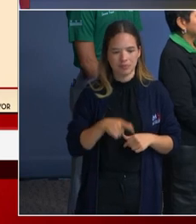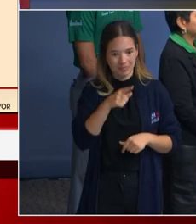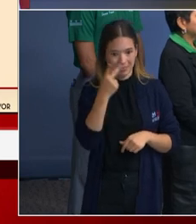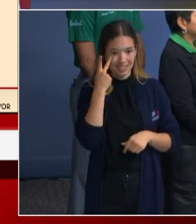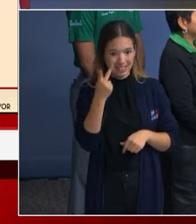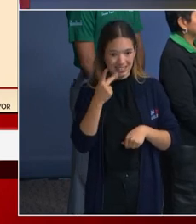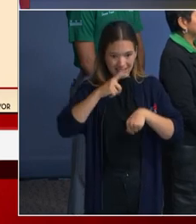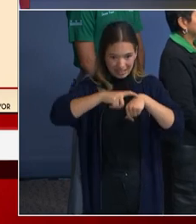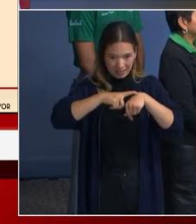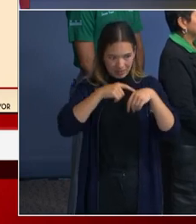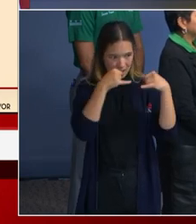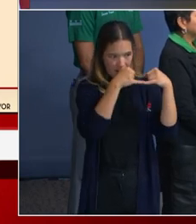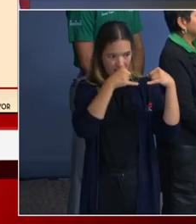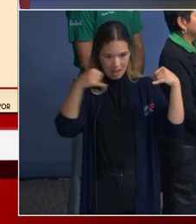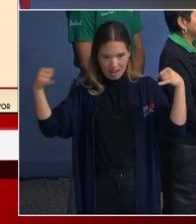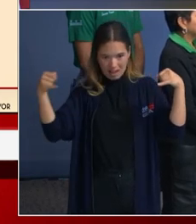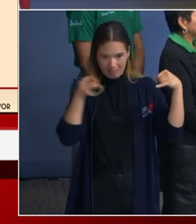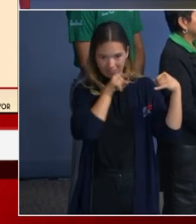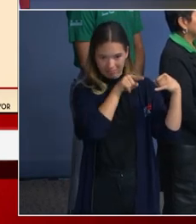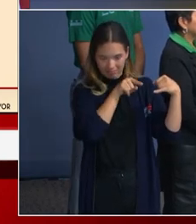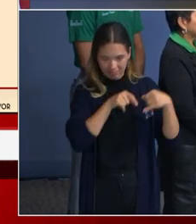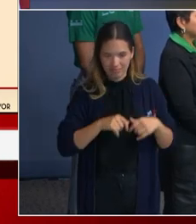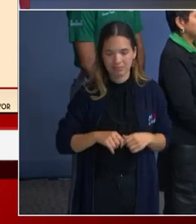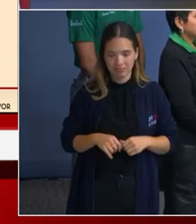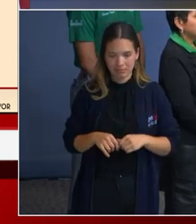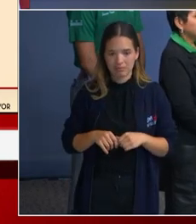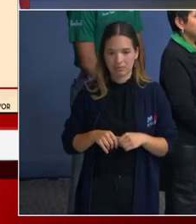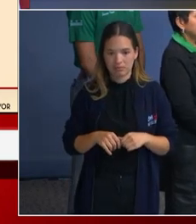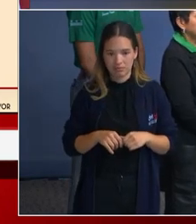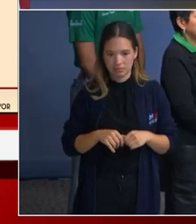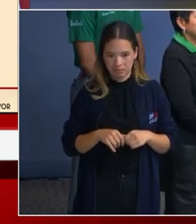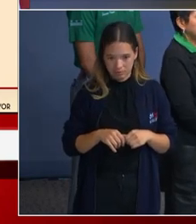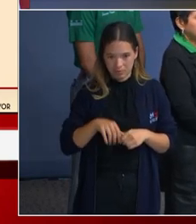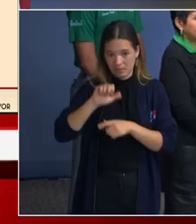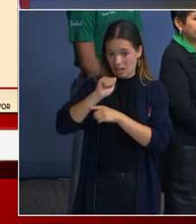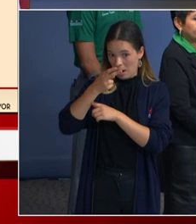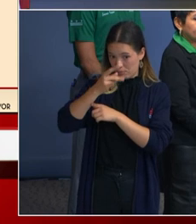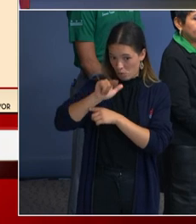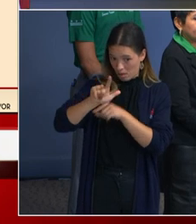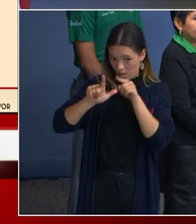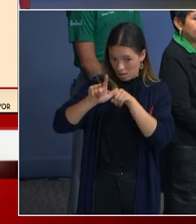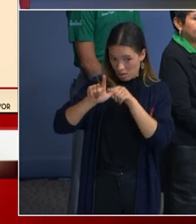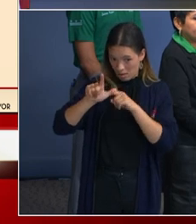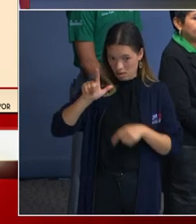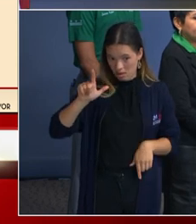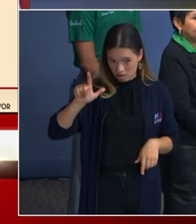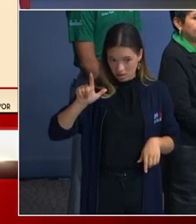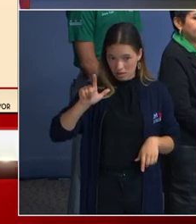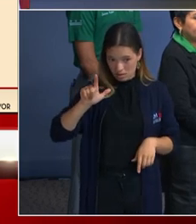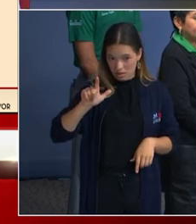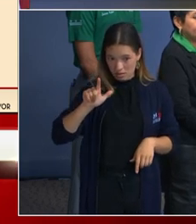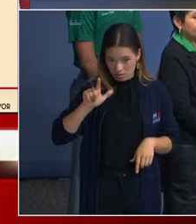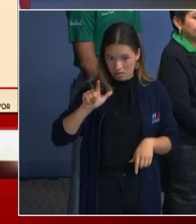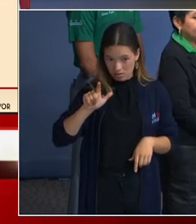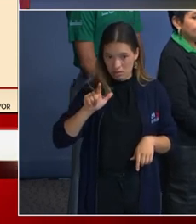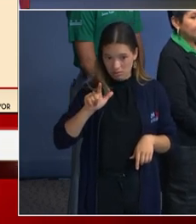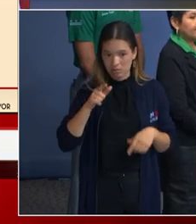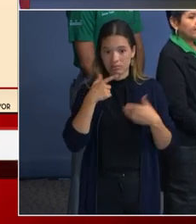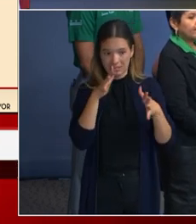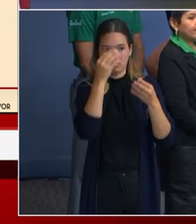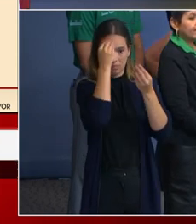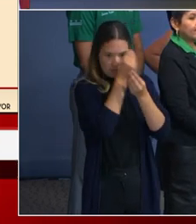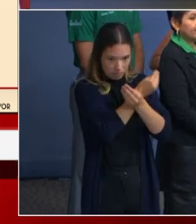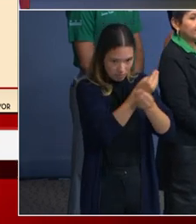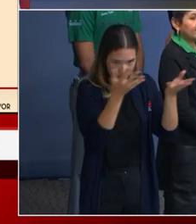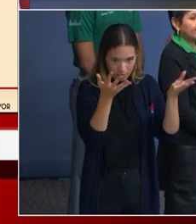discussed since April, starting with the announcement back in April, the various discussions